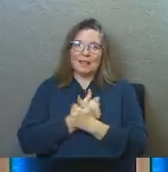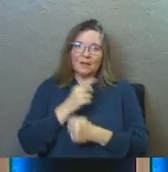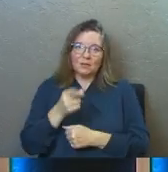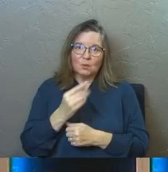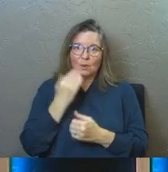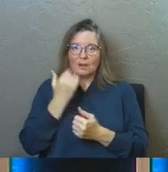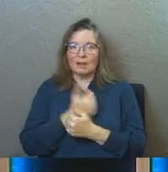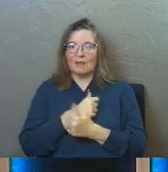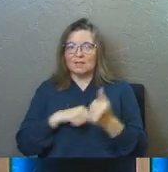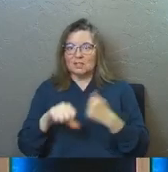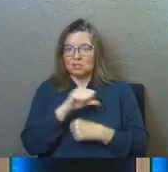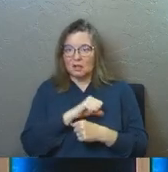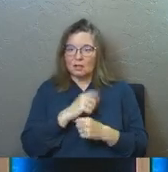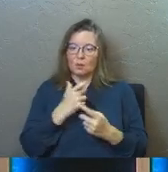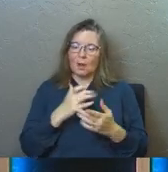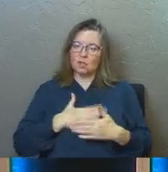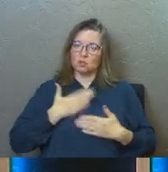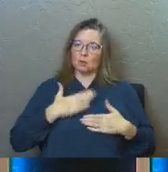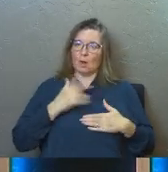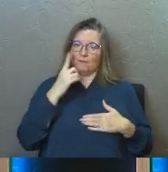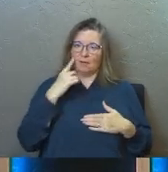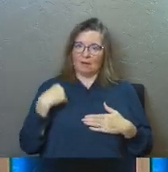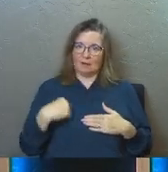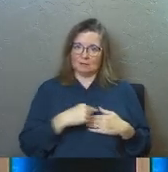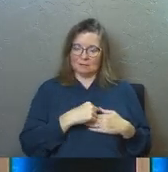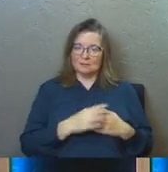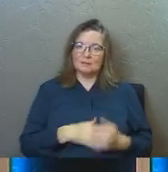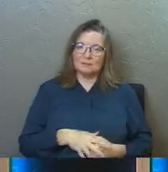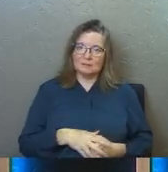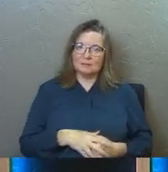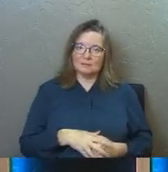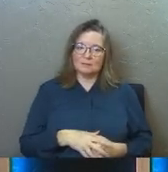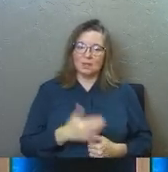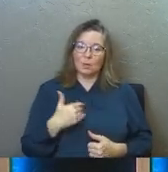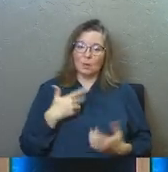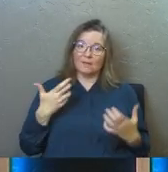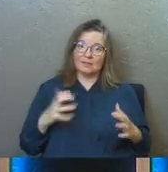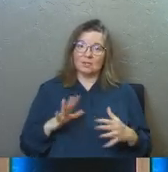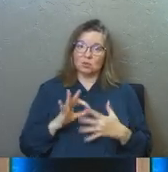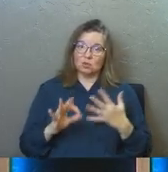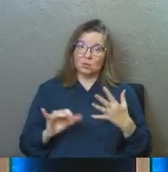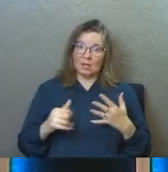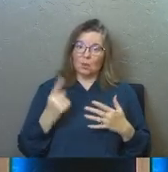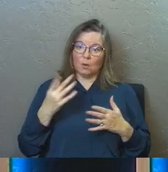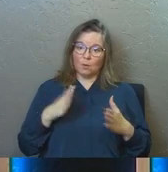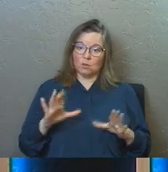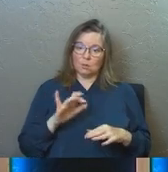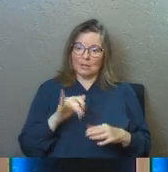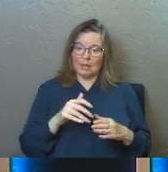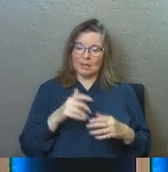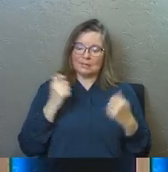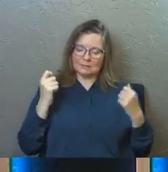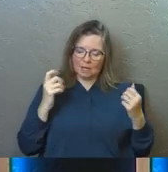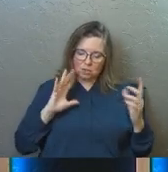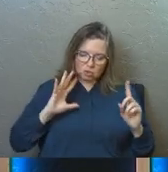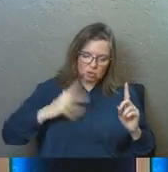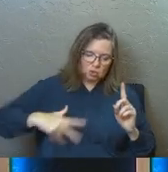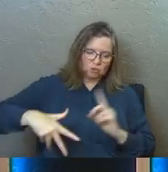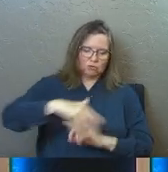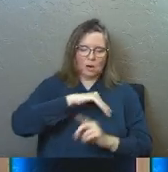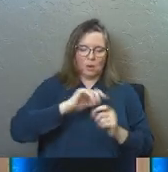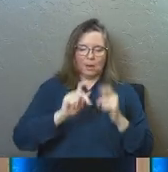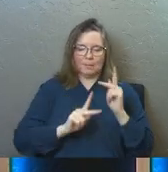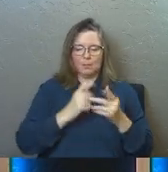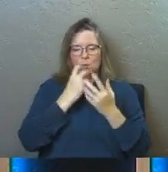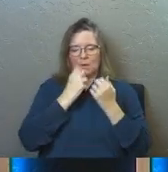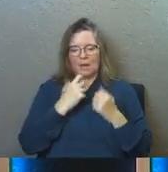loving each other, loving him. He wants joy for us. And we have a chance to choose that. And one way we can do that is by surrounding ourselves with